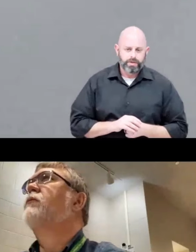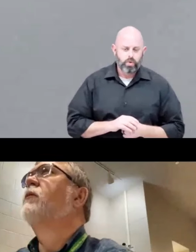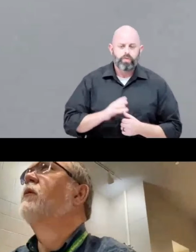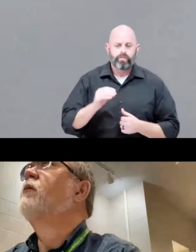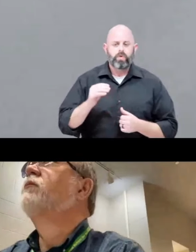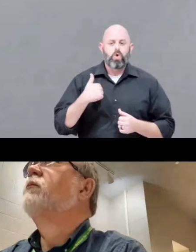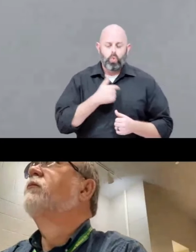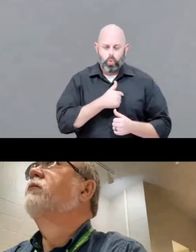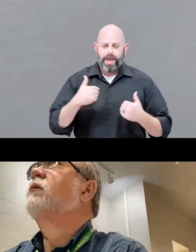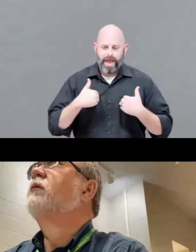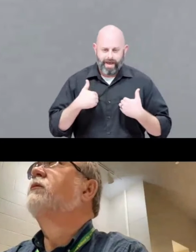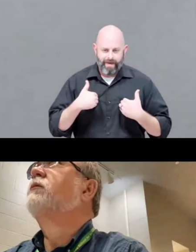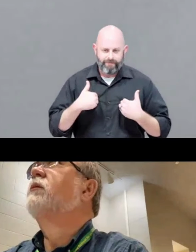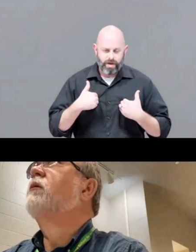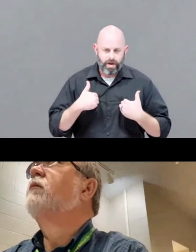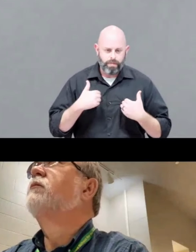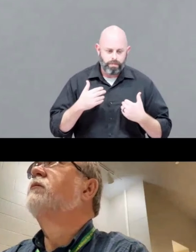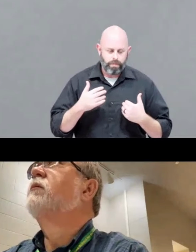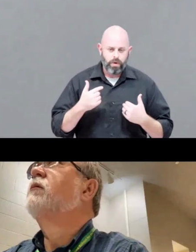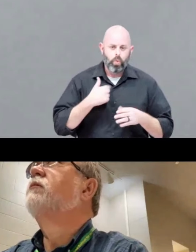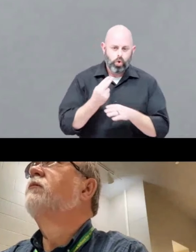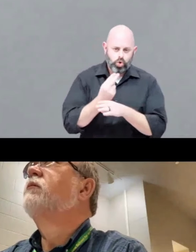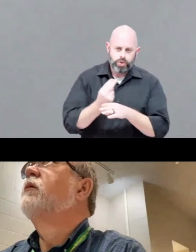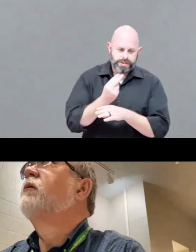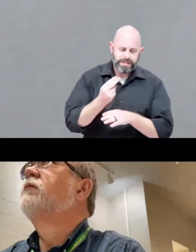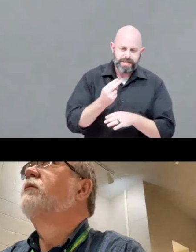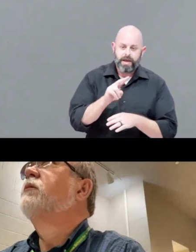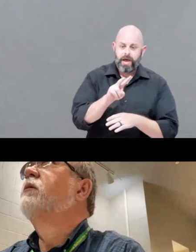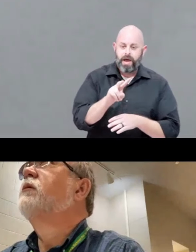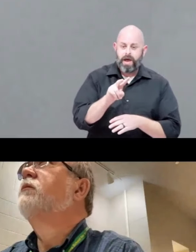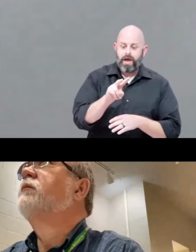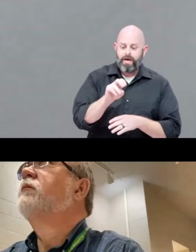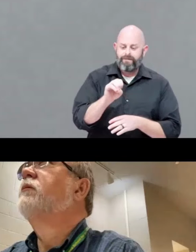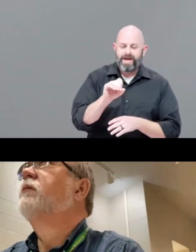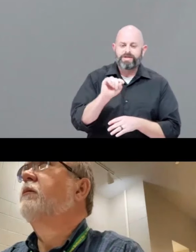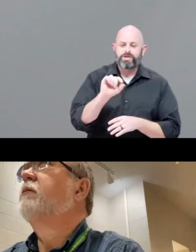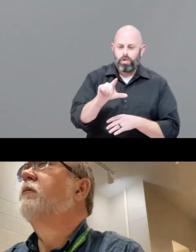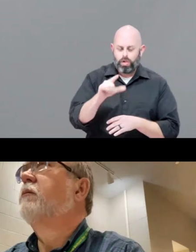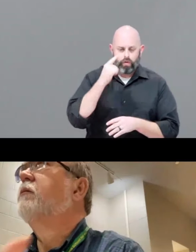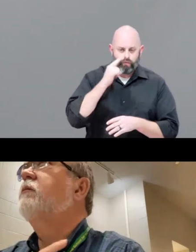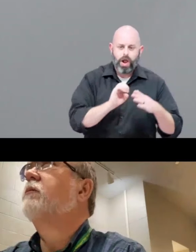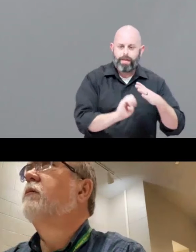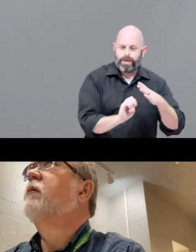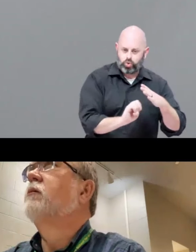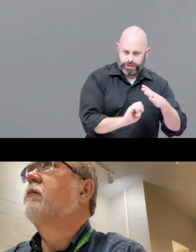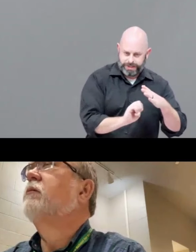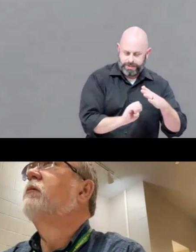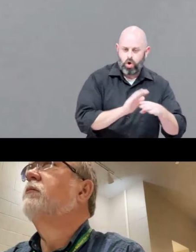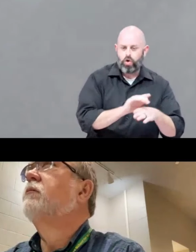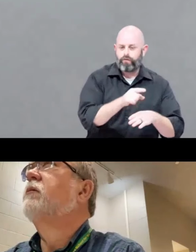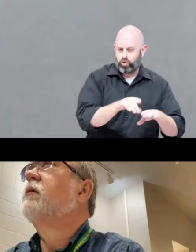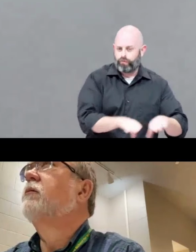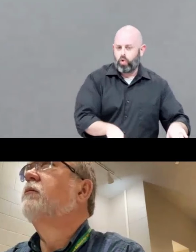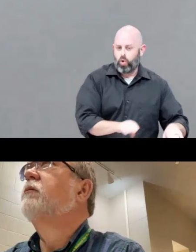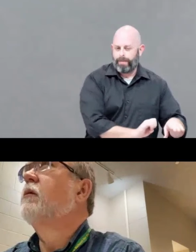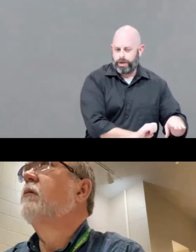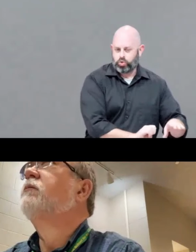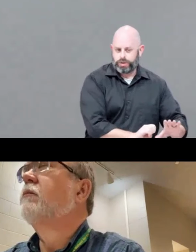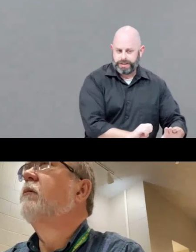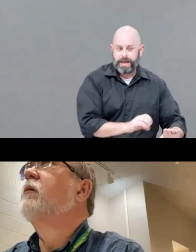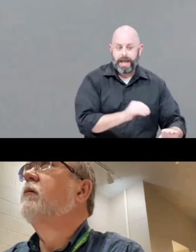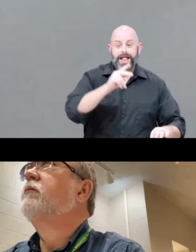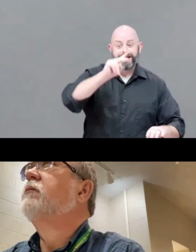we have, we're using Vestal for our elementaries on the 1st floor, and